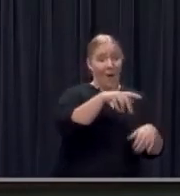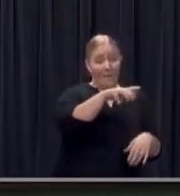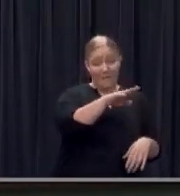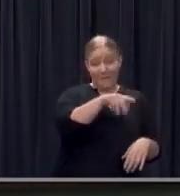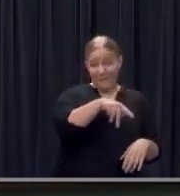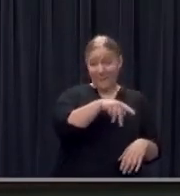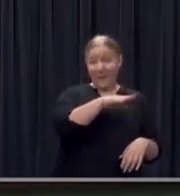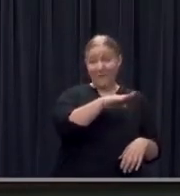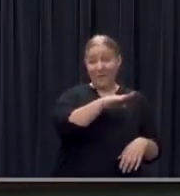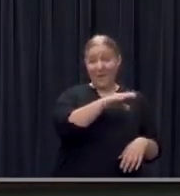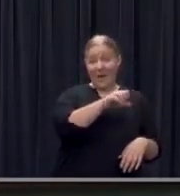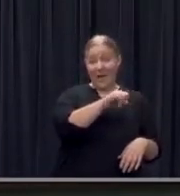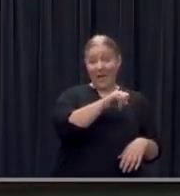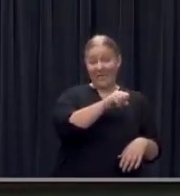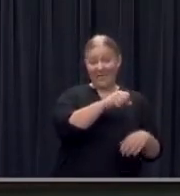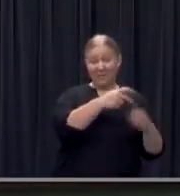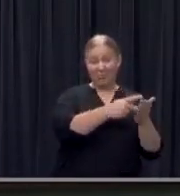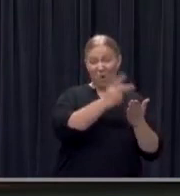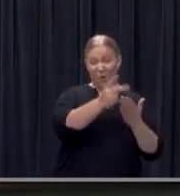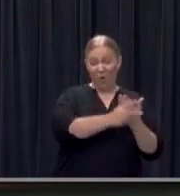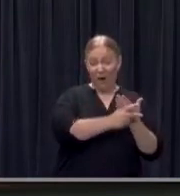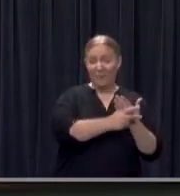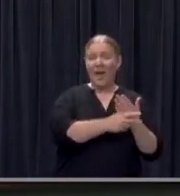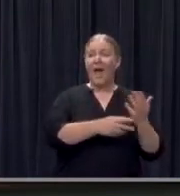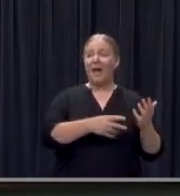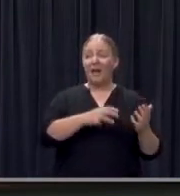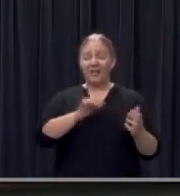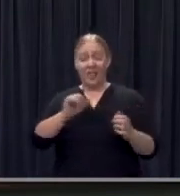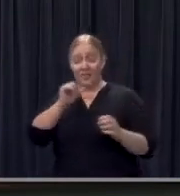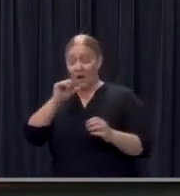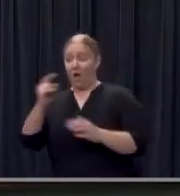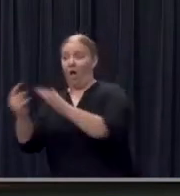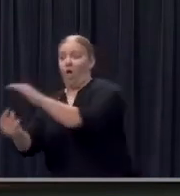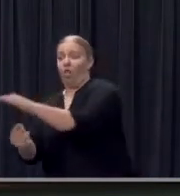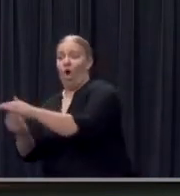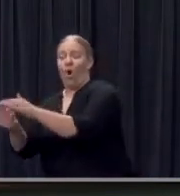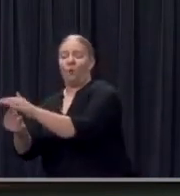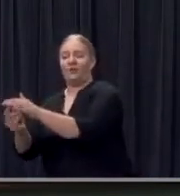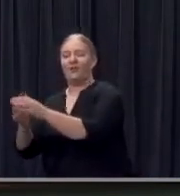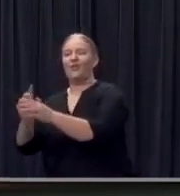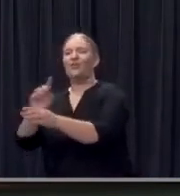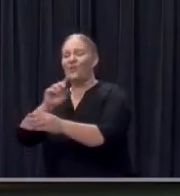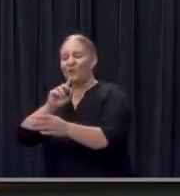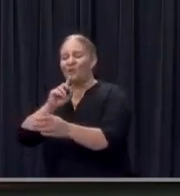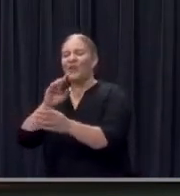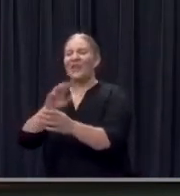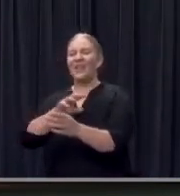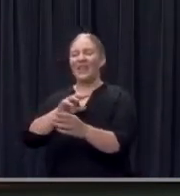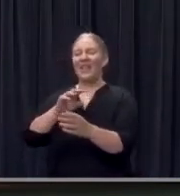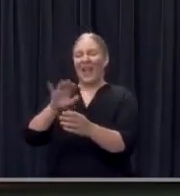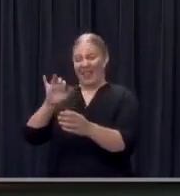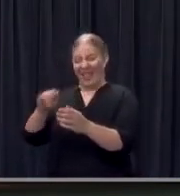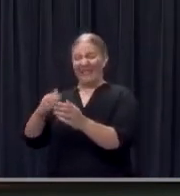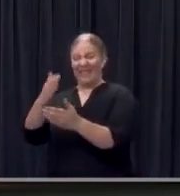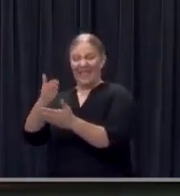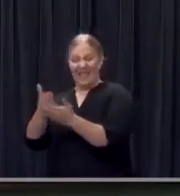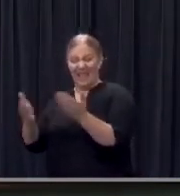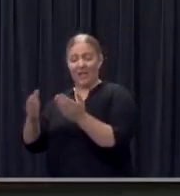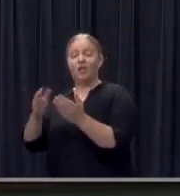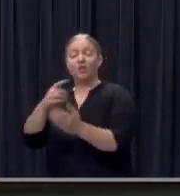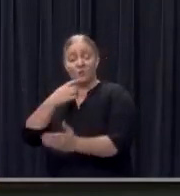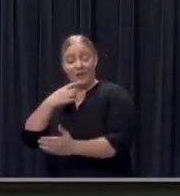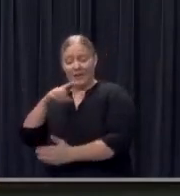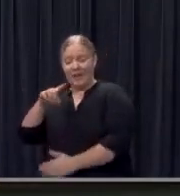had shared with us is this isn't in a silo by itself. It's an evolving element in which we use that data. I